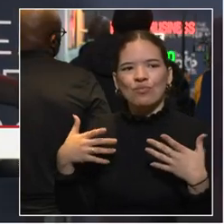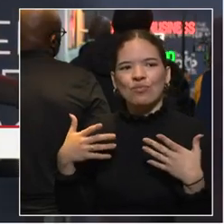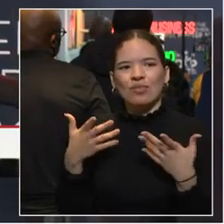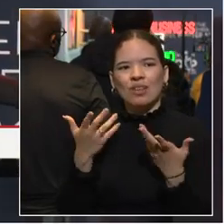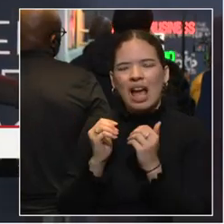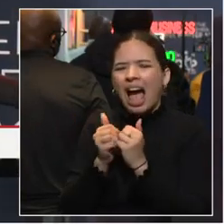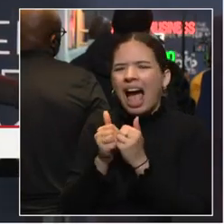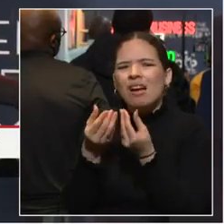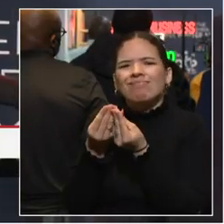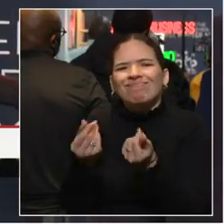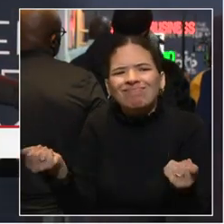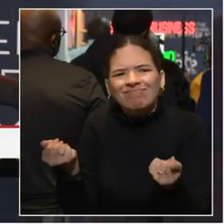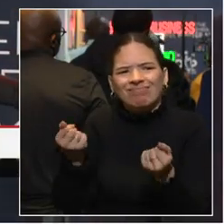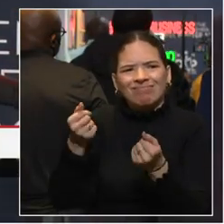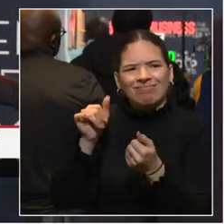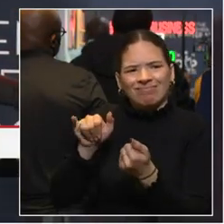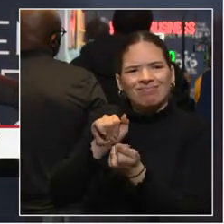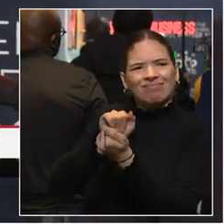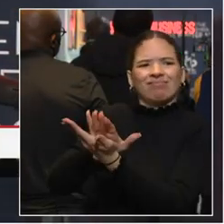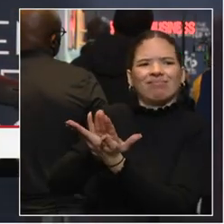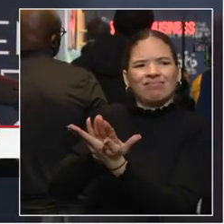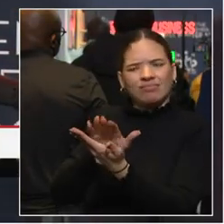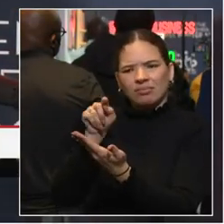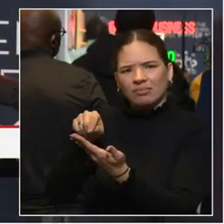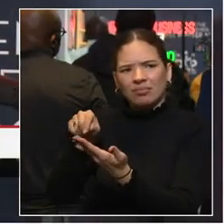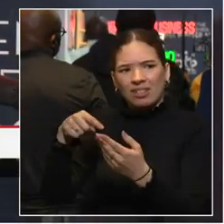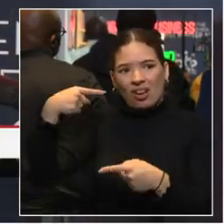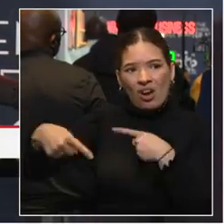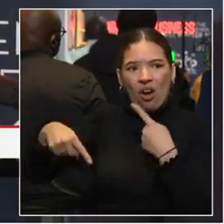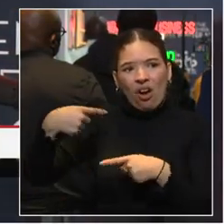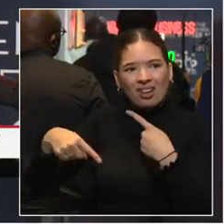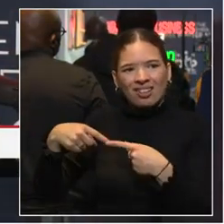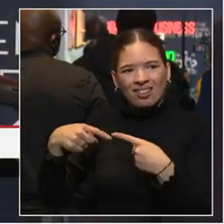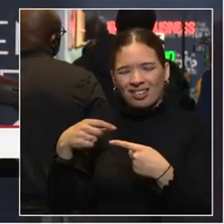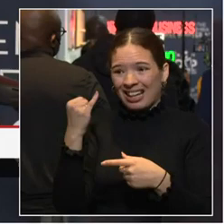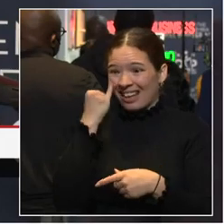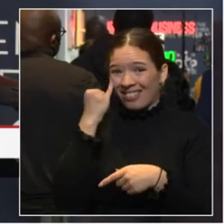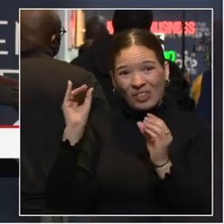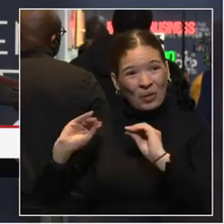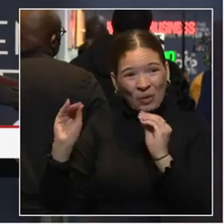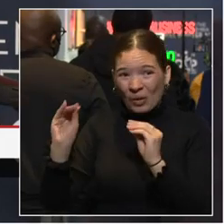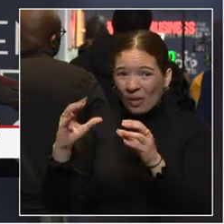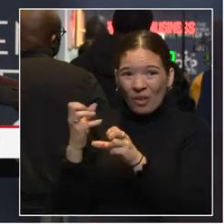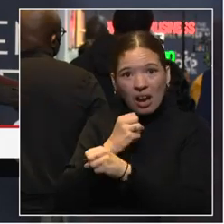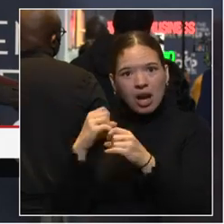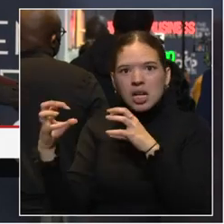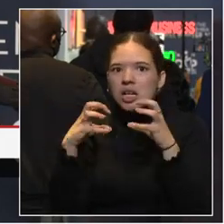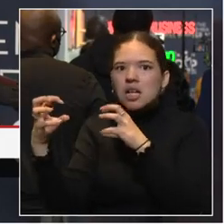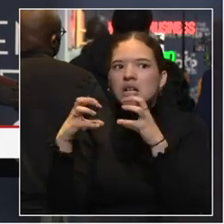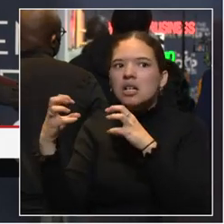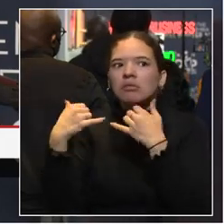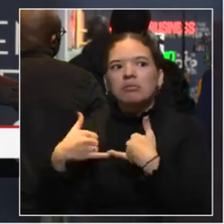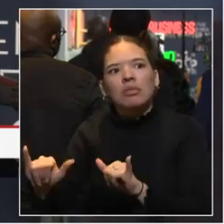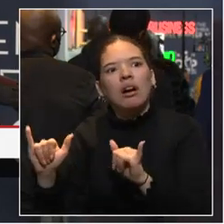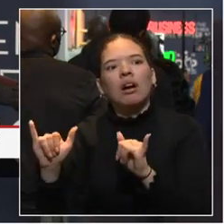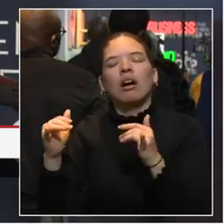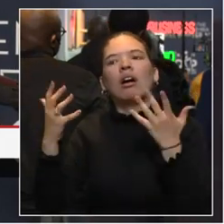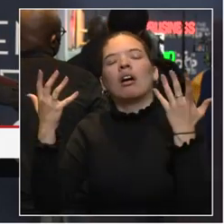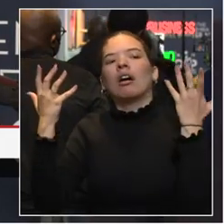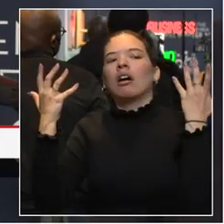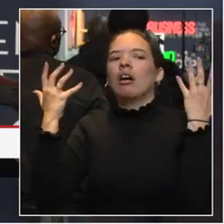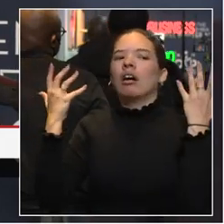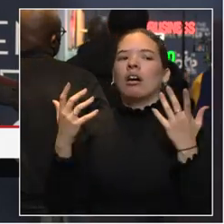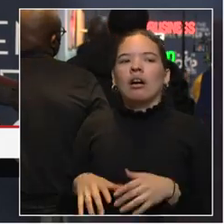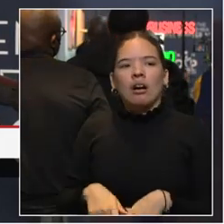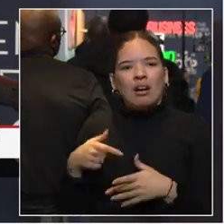the argument has no winners, almost, right? It's like, and so it's kind of like give and take in